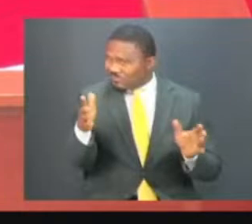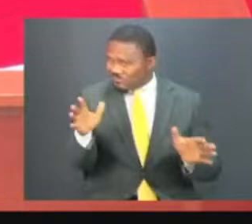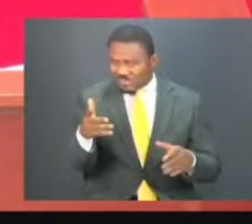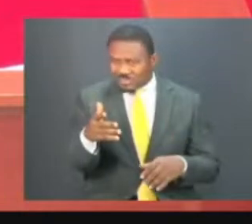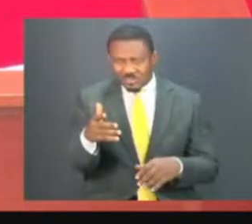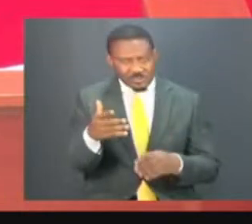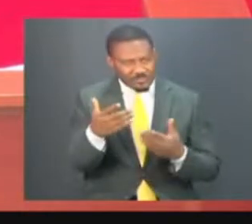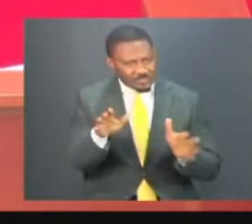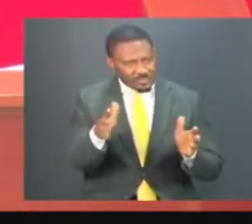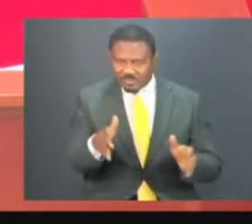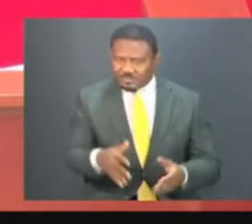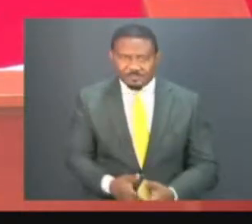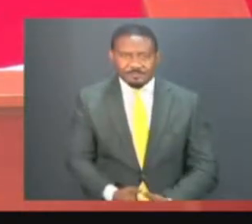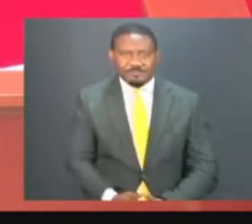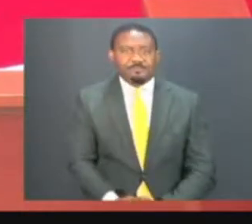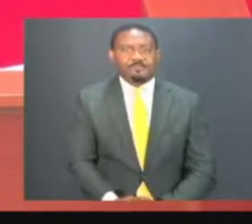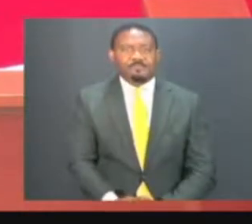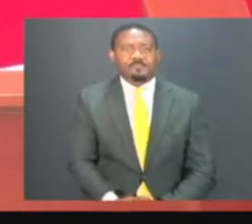done.